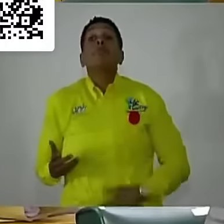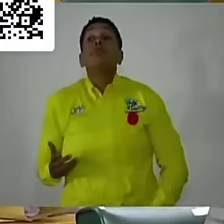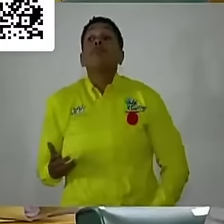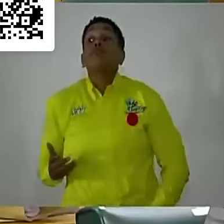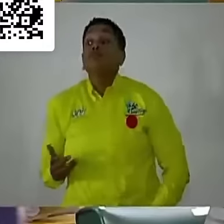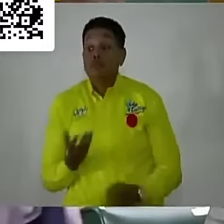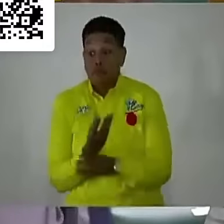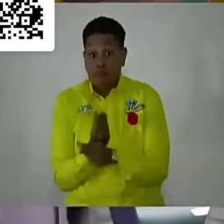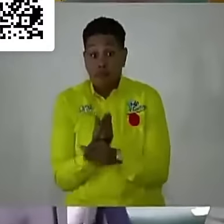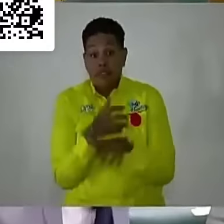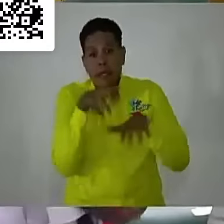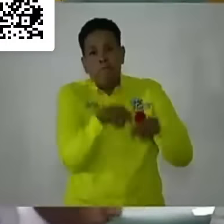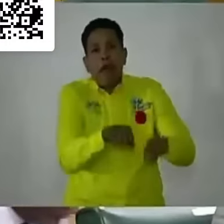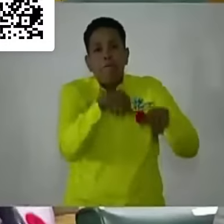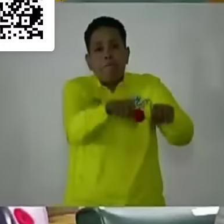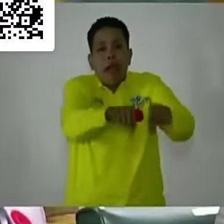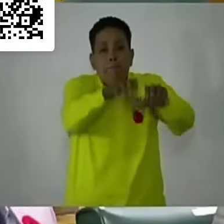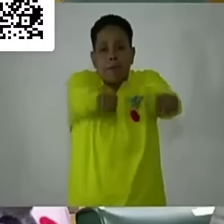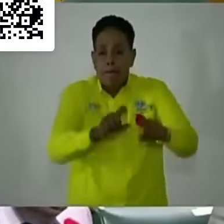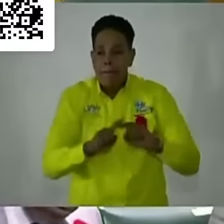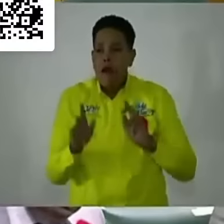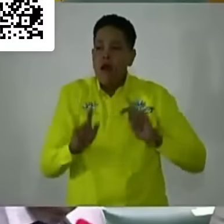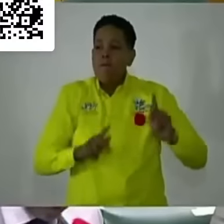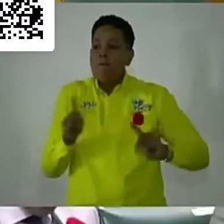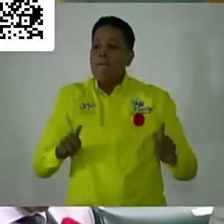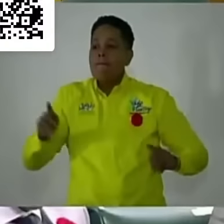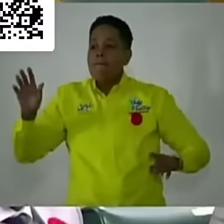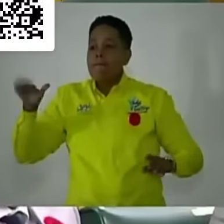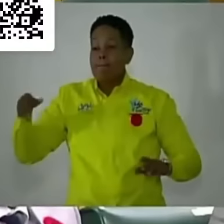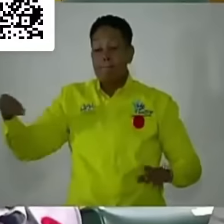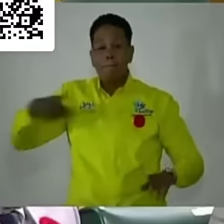lands have been taken, but persons have not been paid.